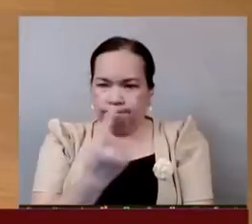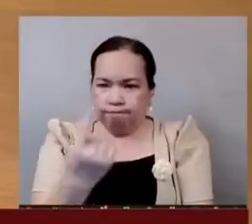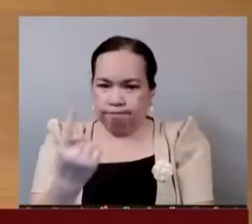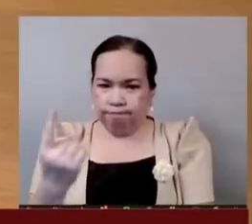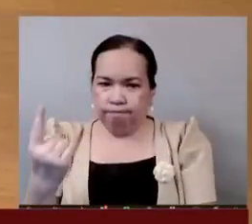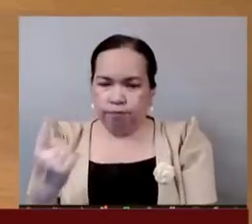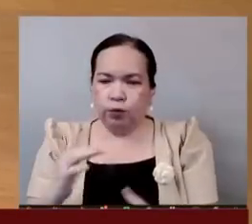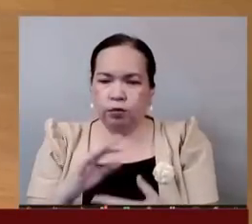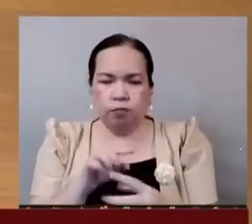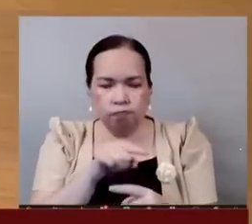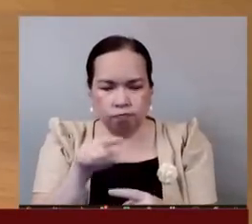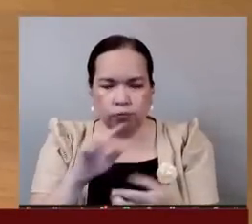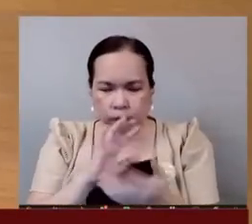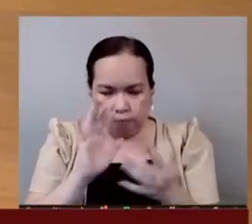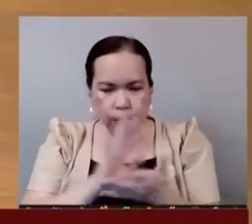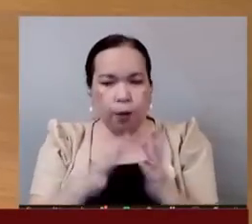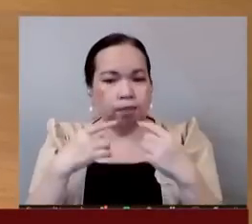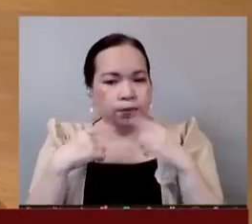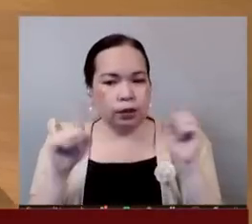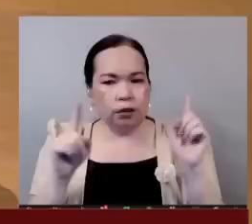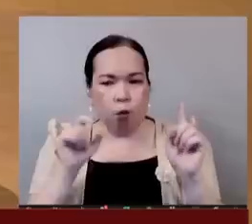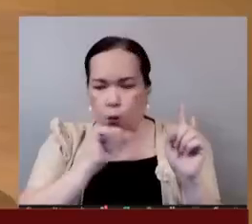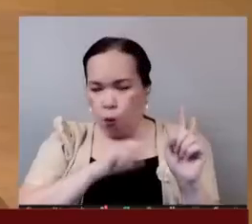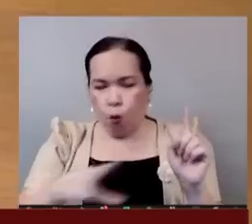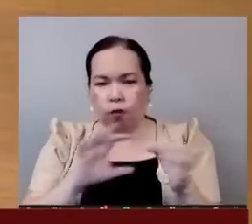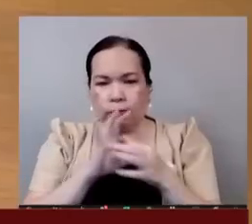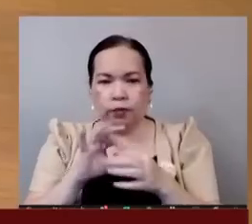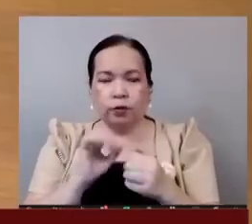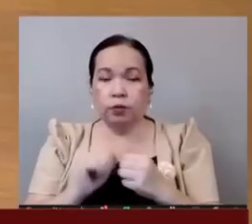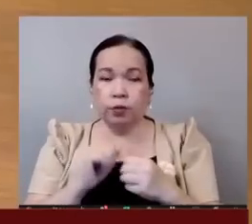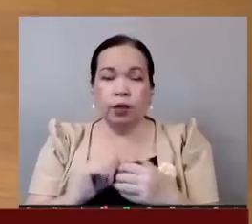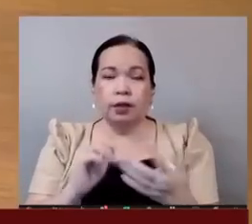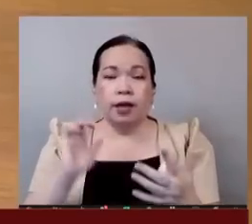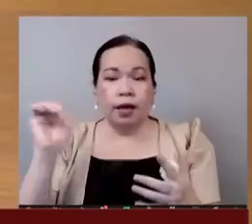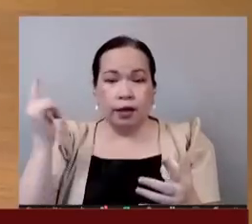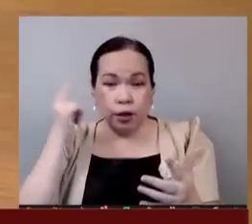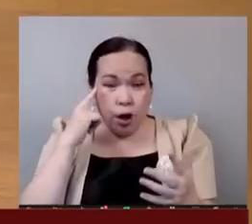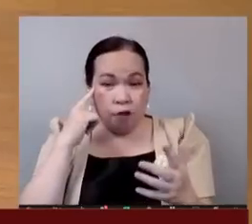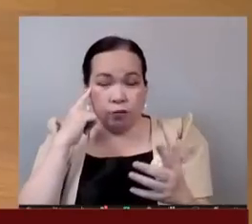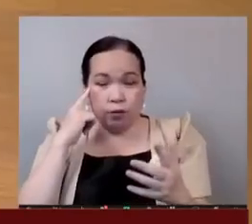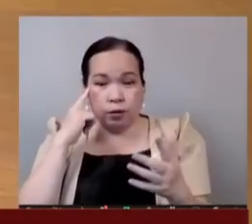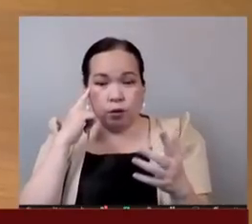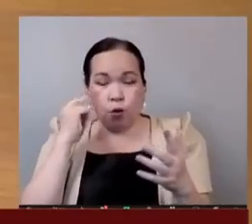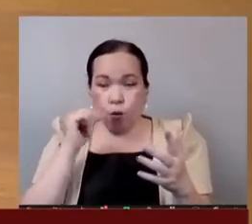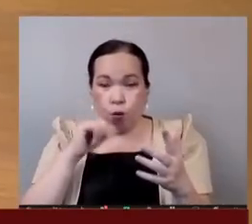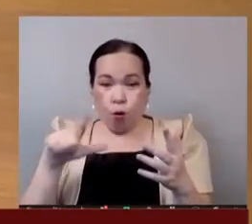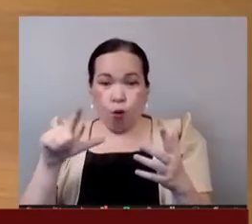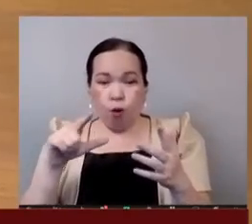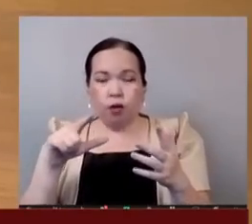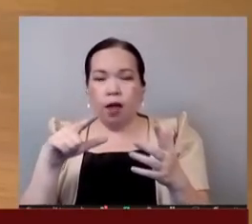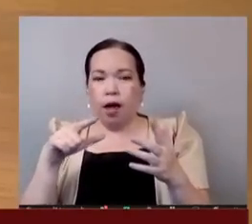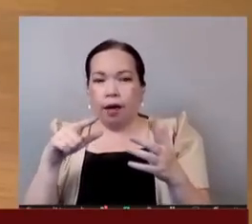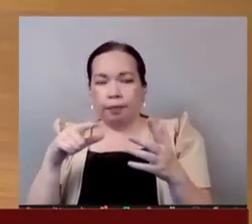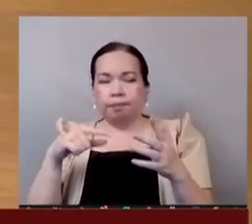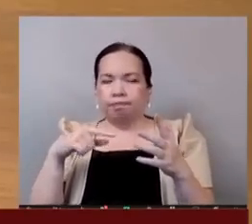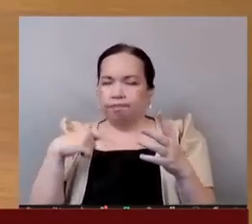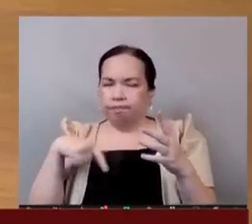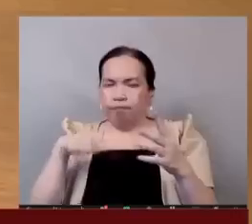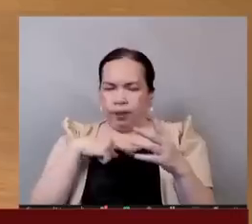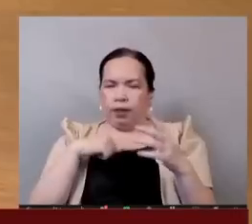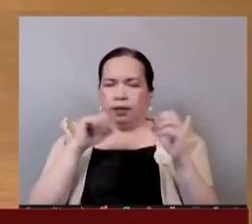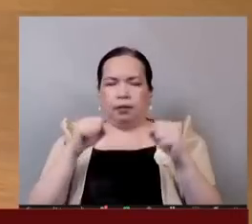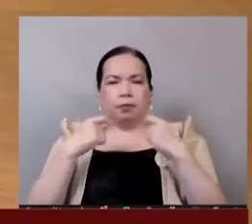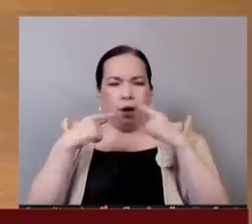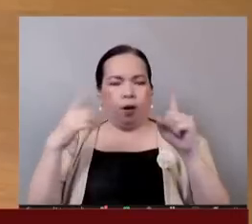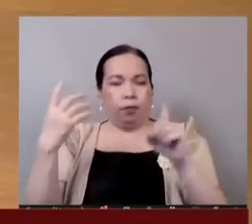succeed. Only a whole-of-government and whole-of-society approach will enable us to do all of these. It is necessary